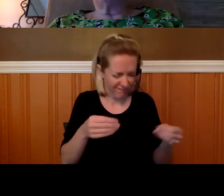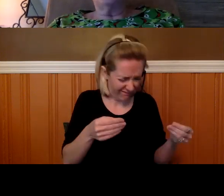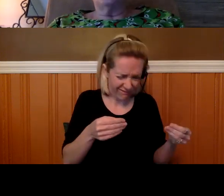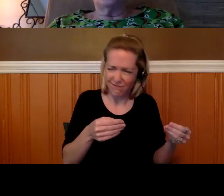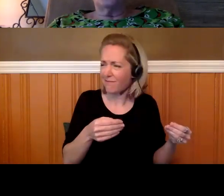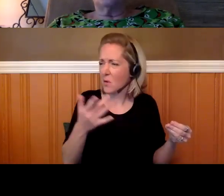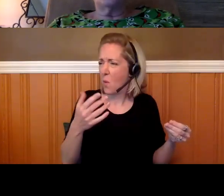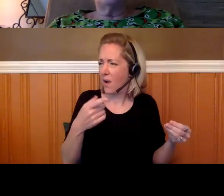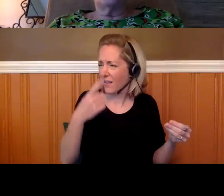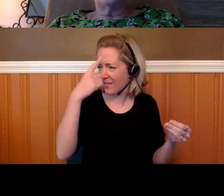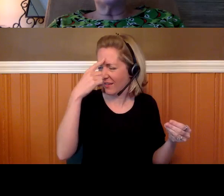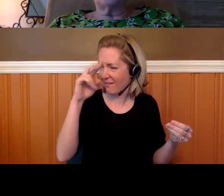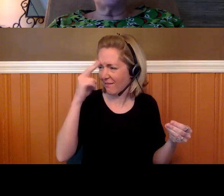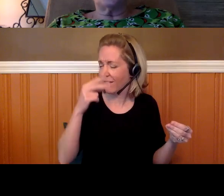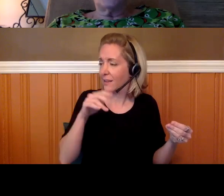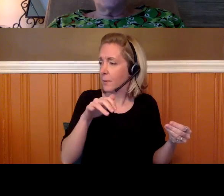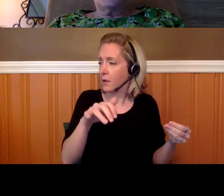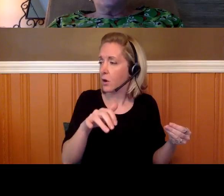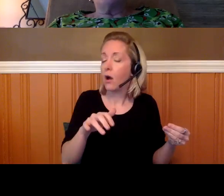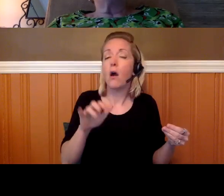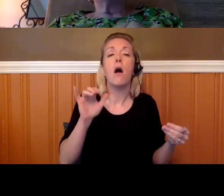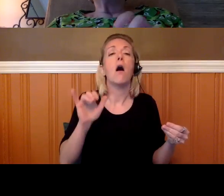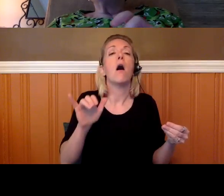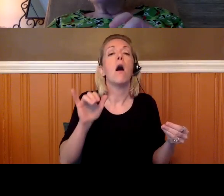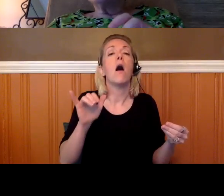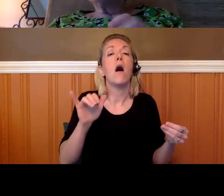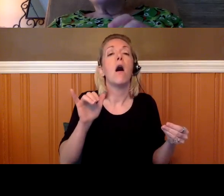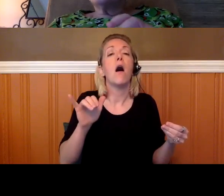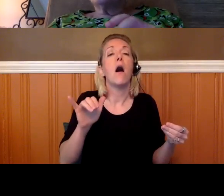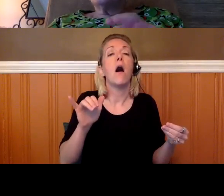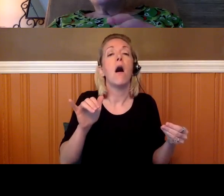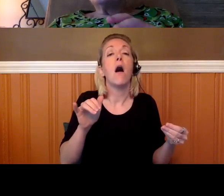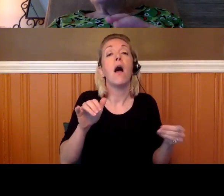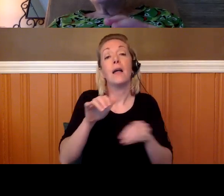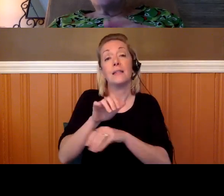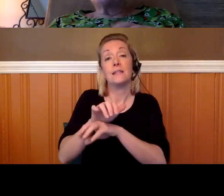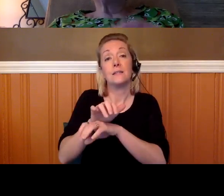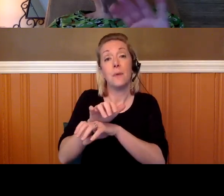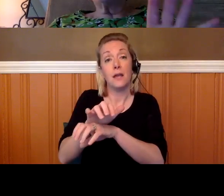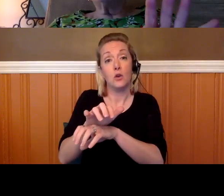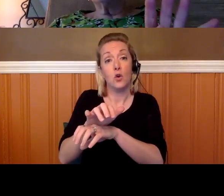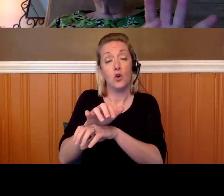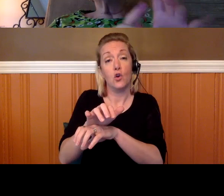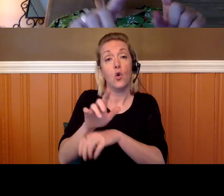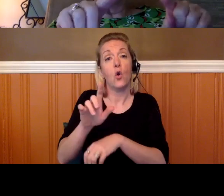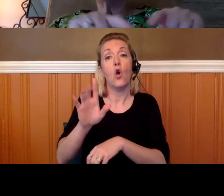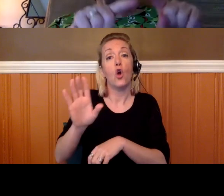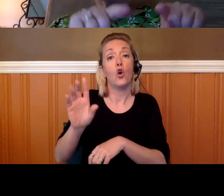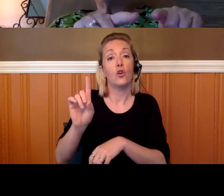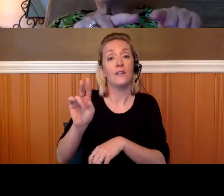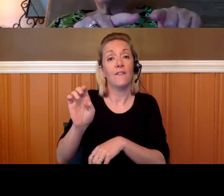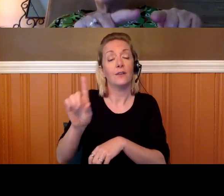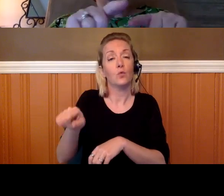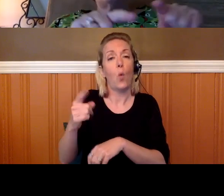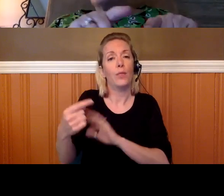that spider? And what I realized later is that spider was the one symbol that was a black